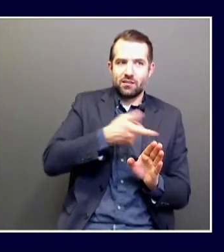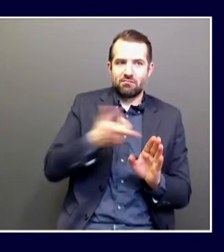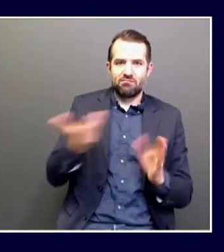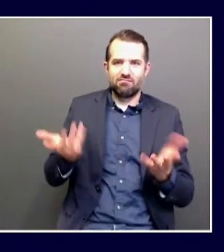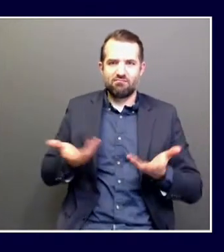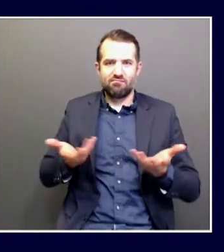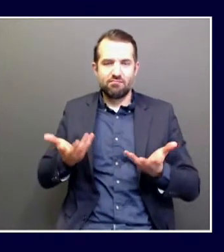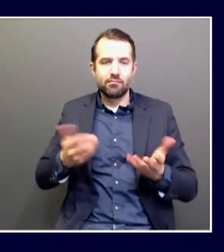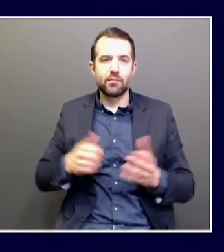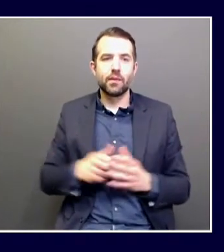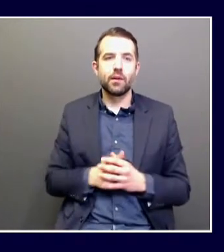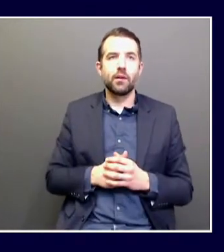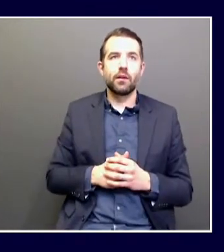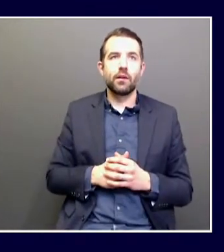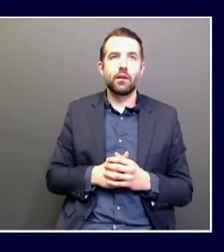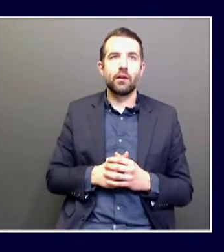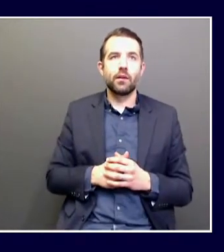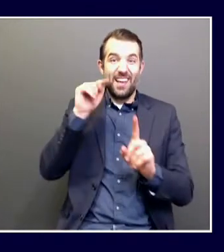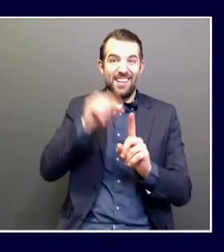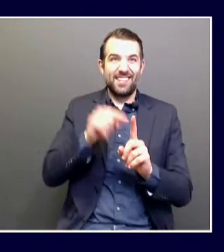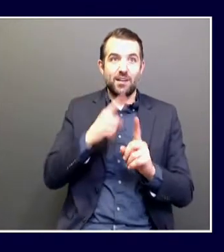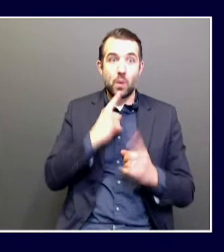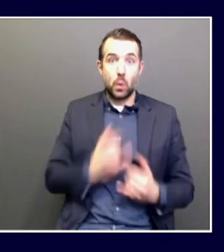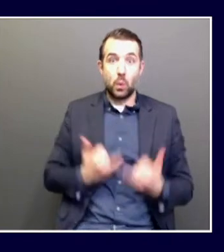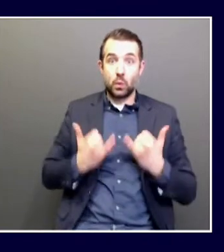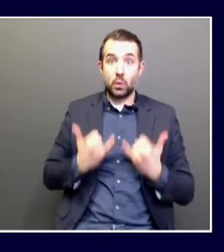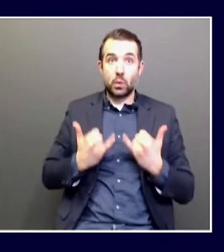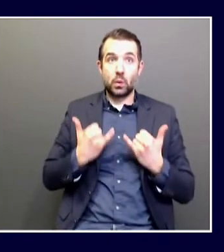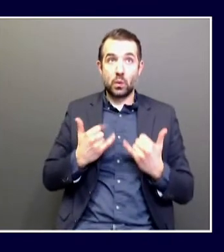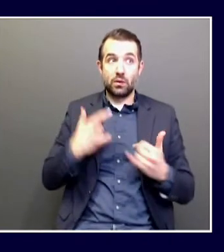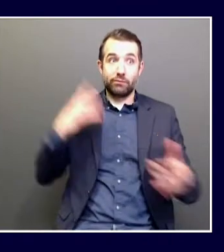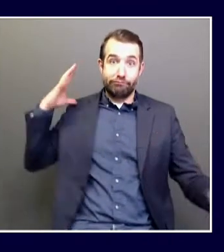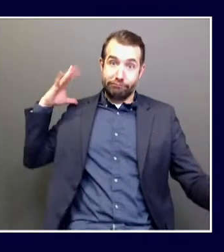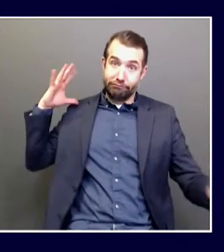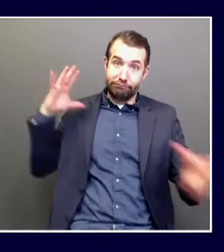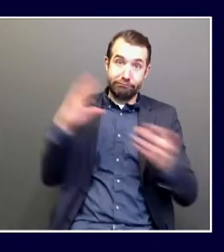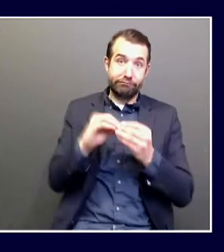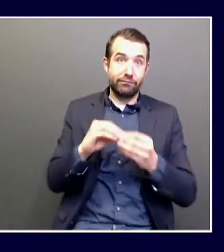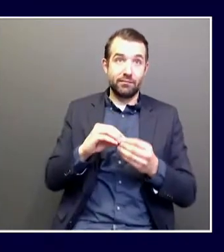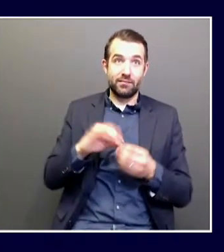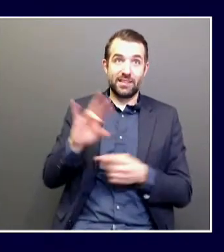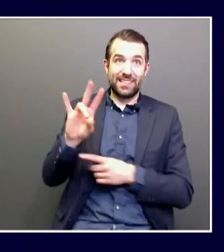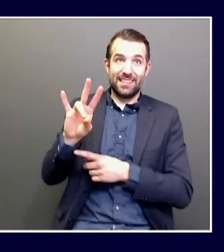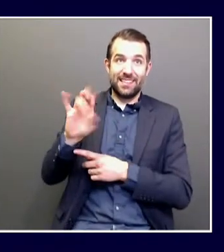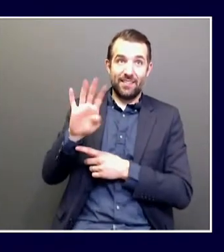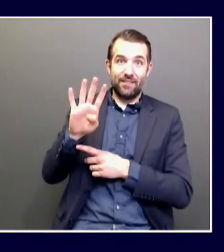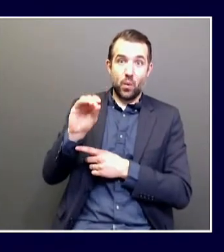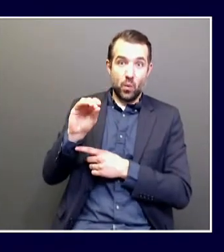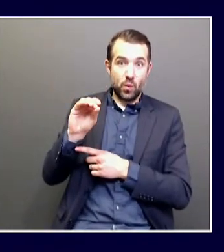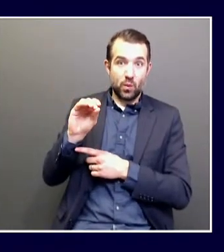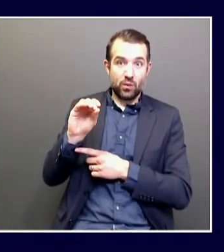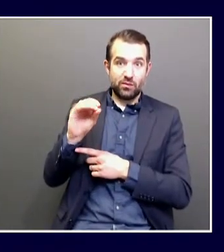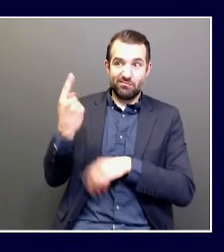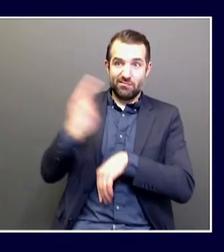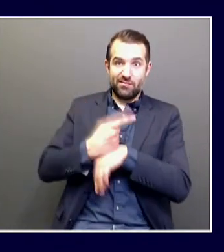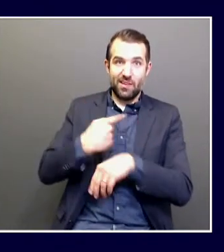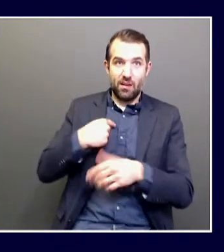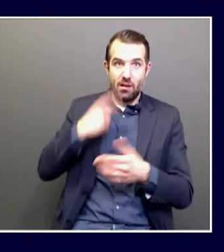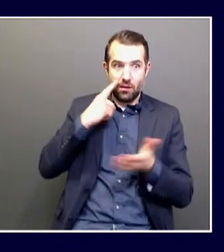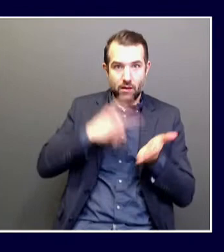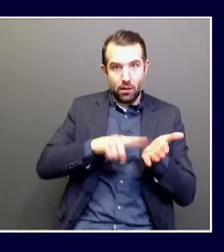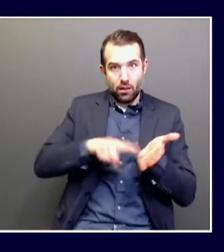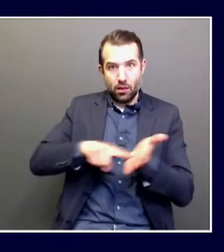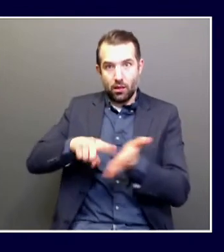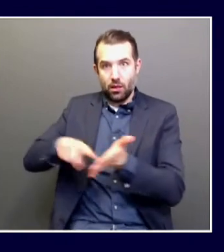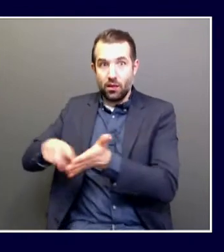740, which is where we are right now. And you're right, so much has changed with testing between March of